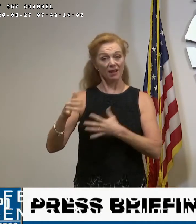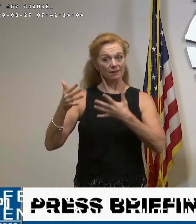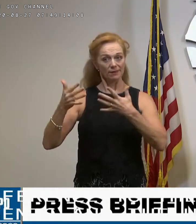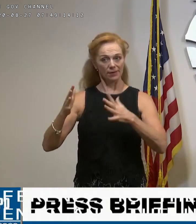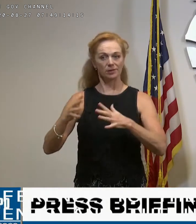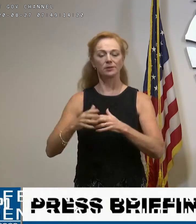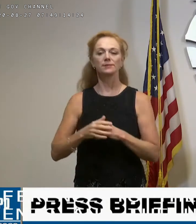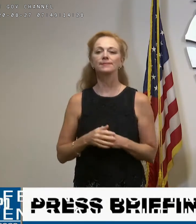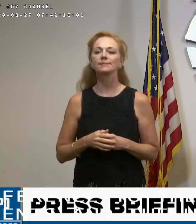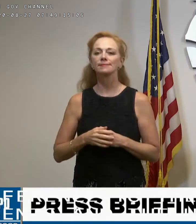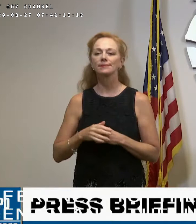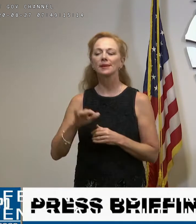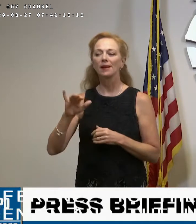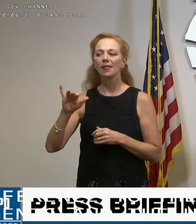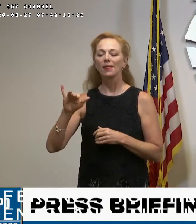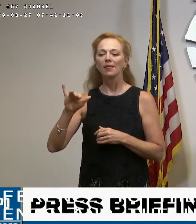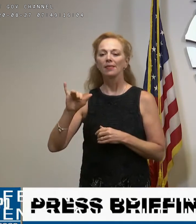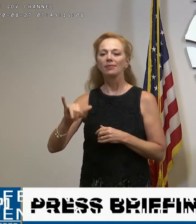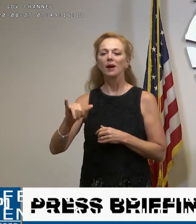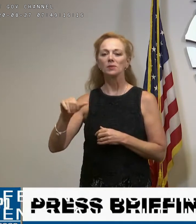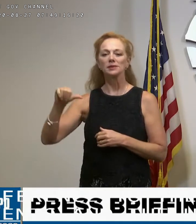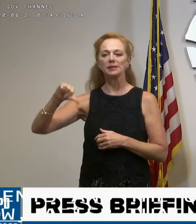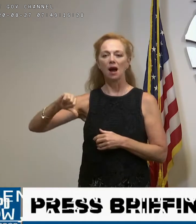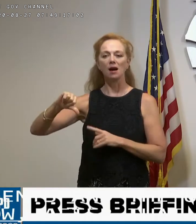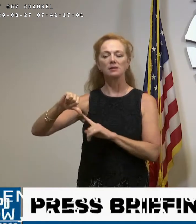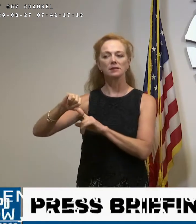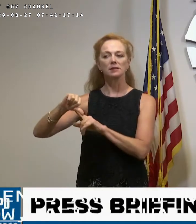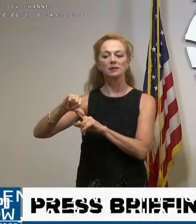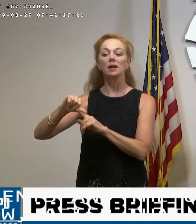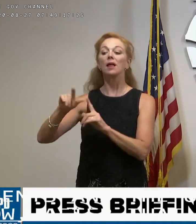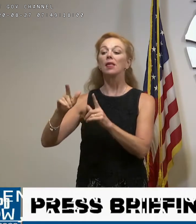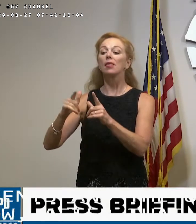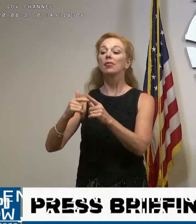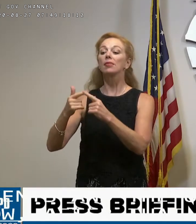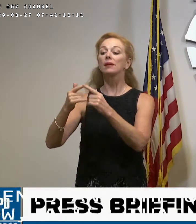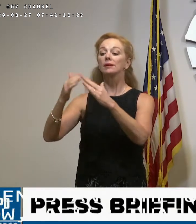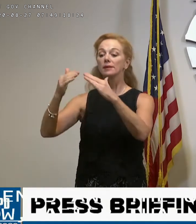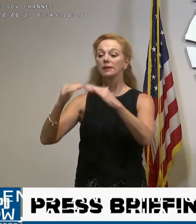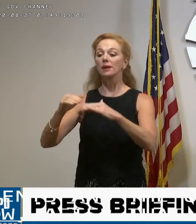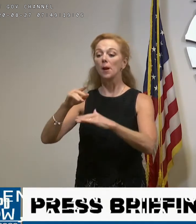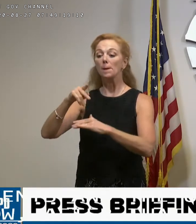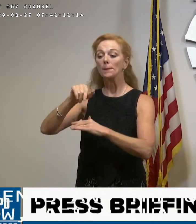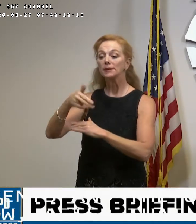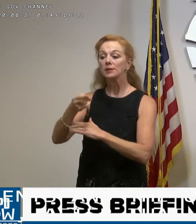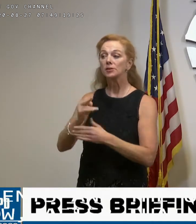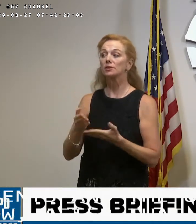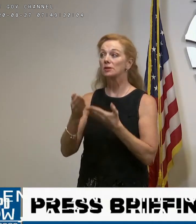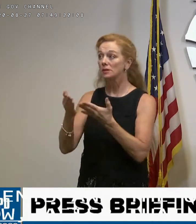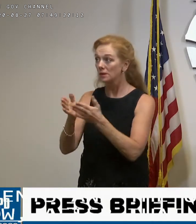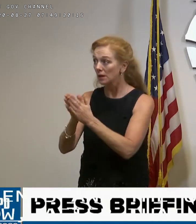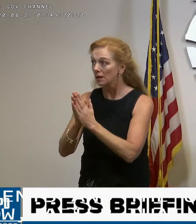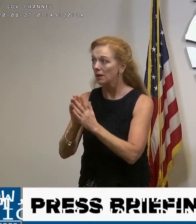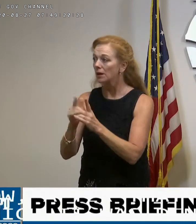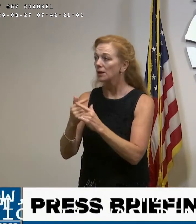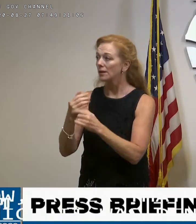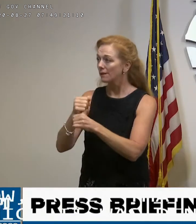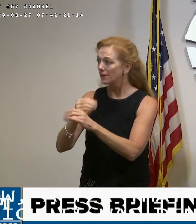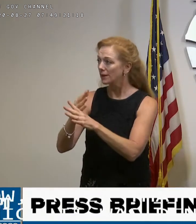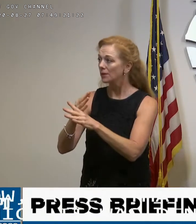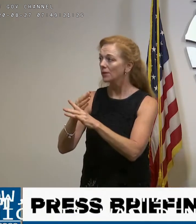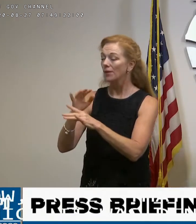with, which it was denied, the petition then came to release the videos that was watched